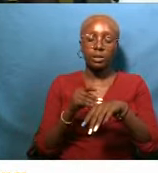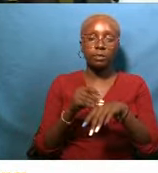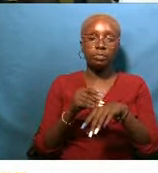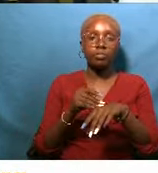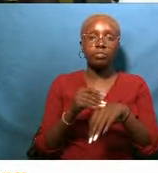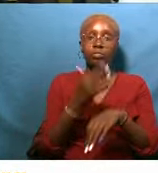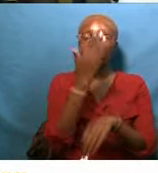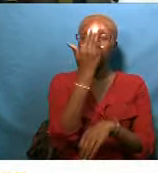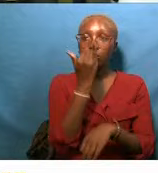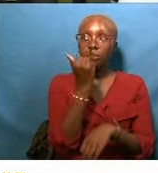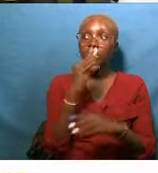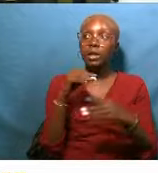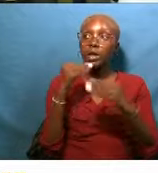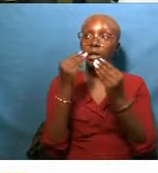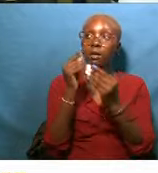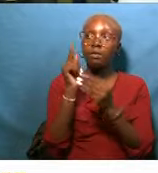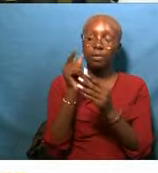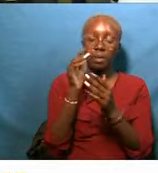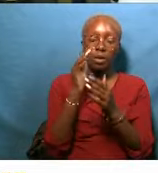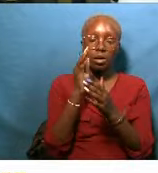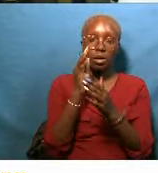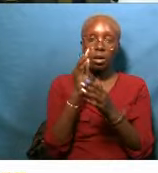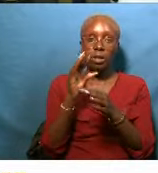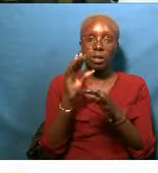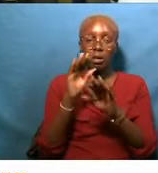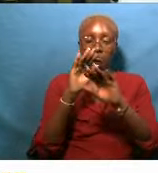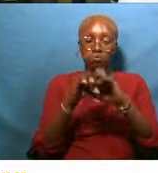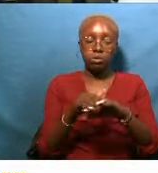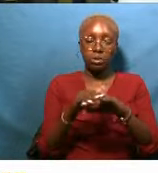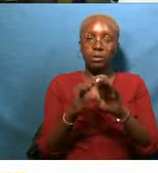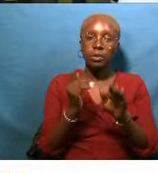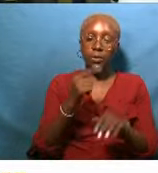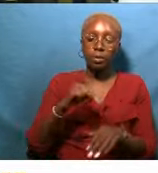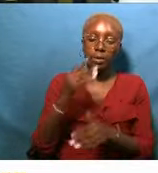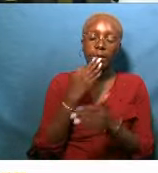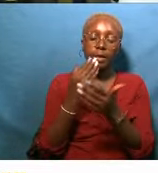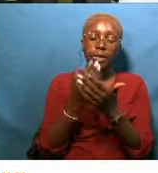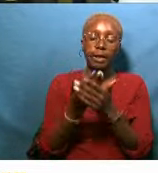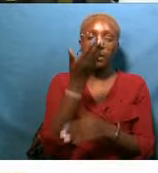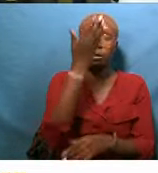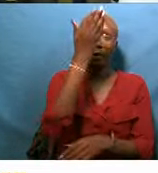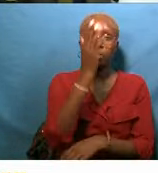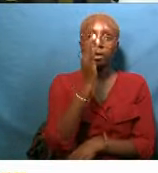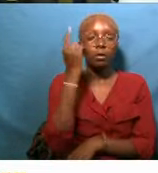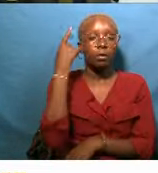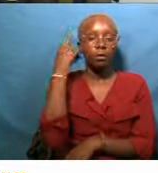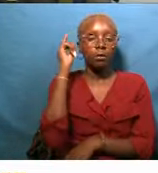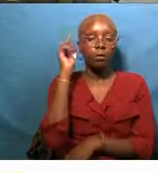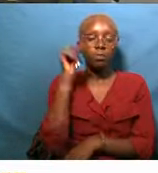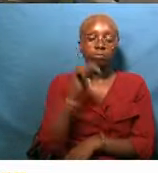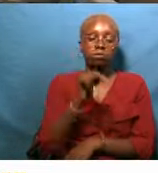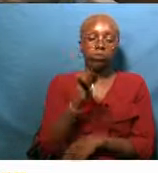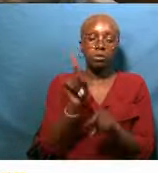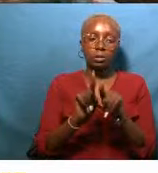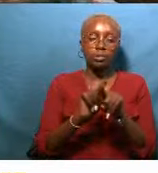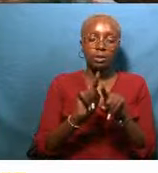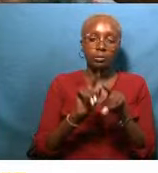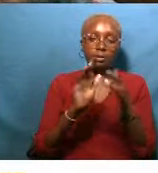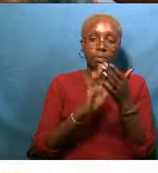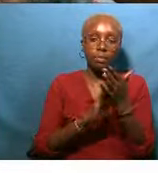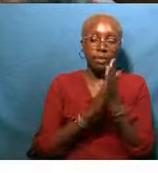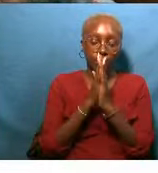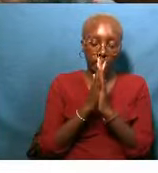recognition. We thank God for this and pray that Canon Peter